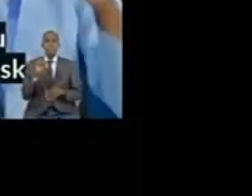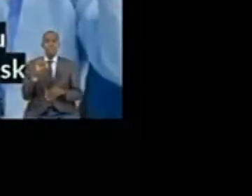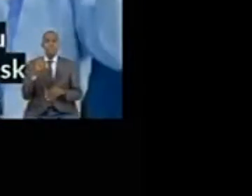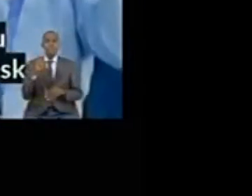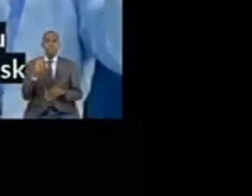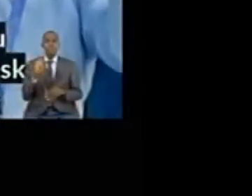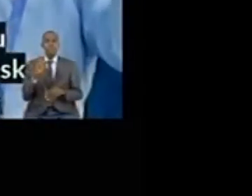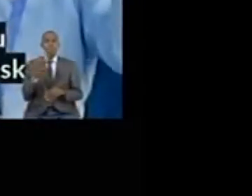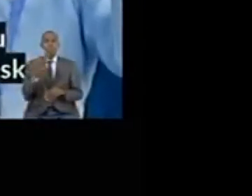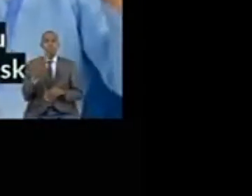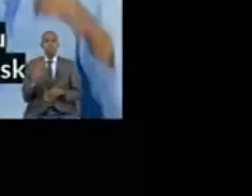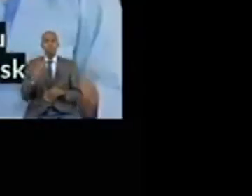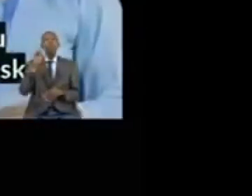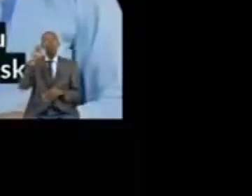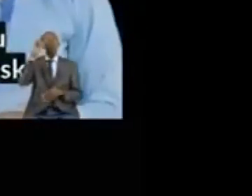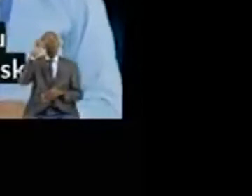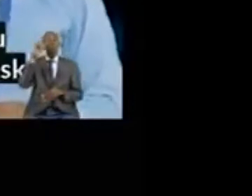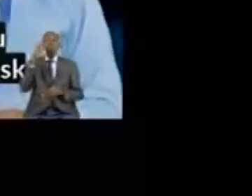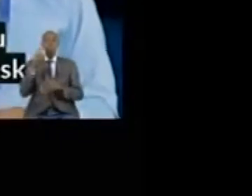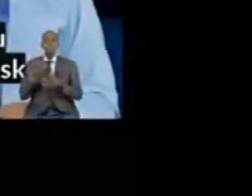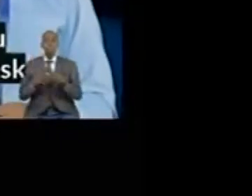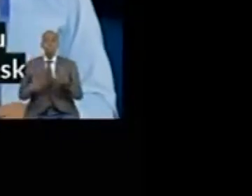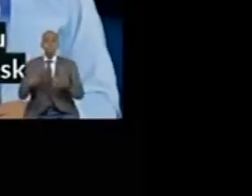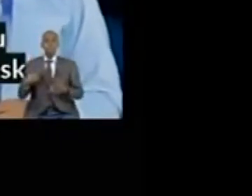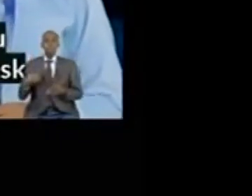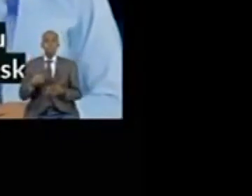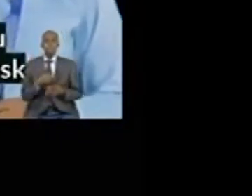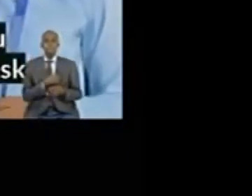of what we